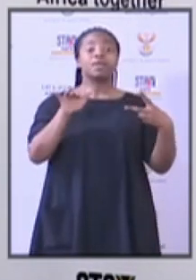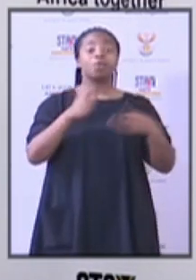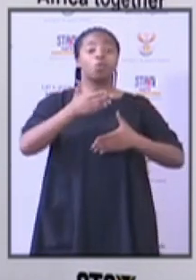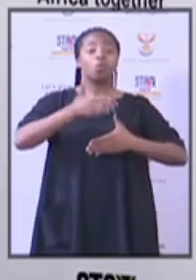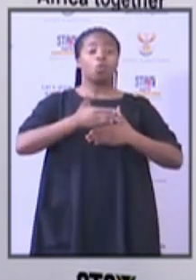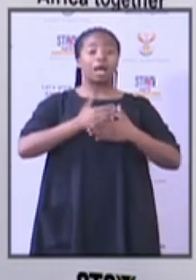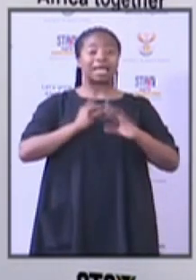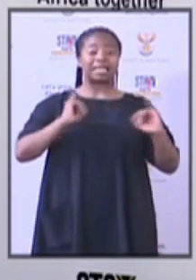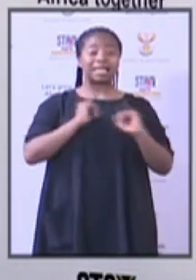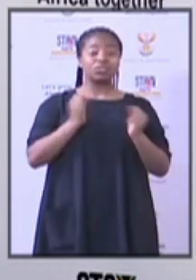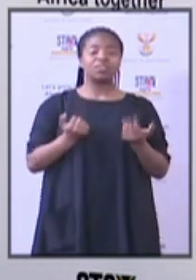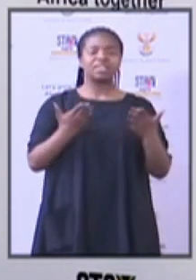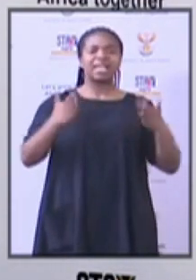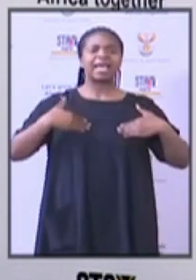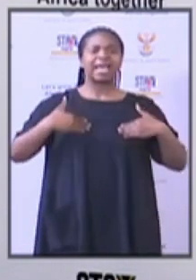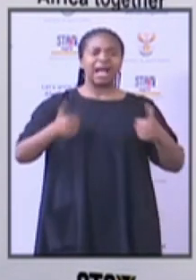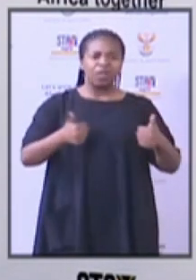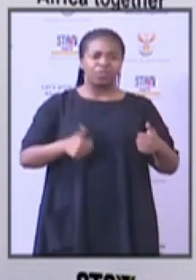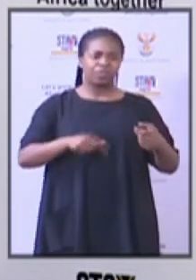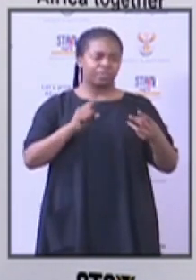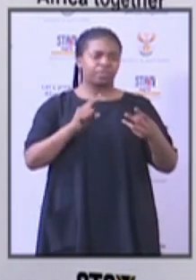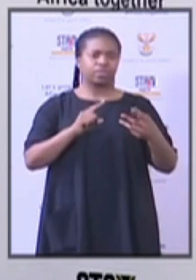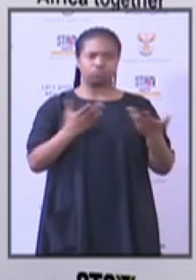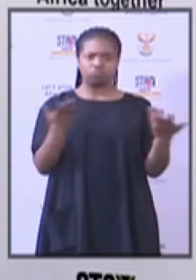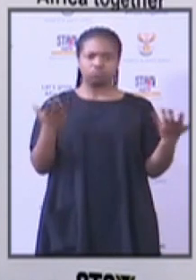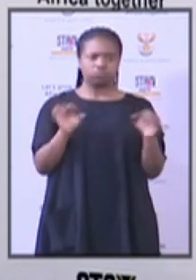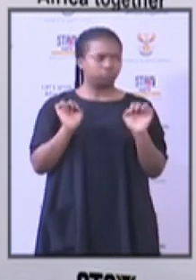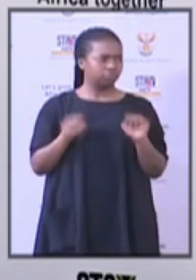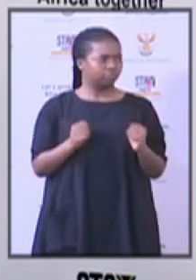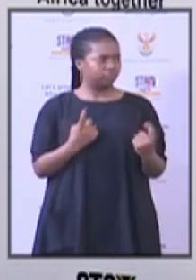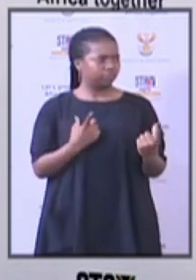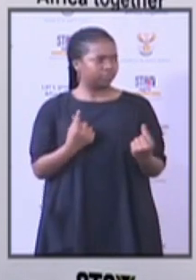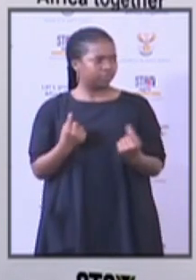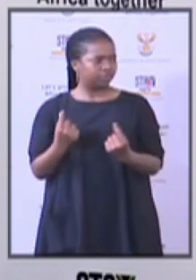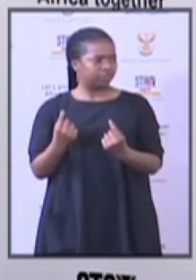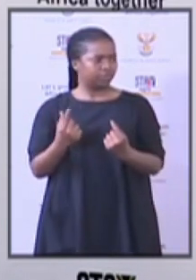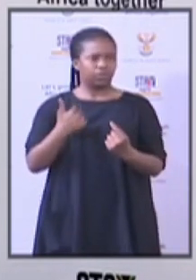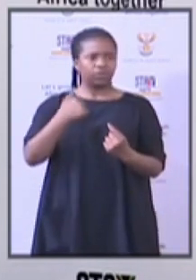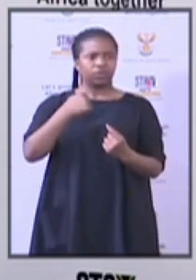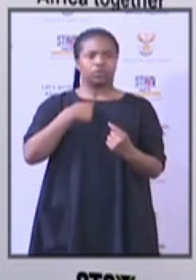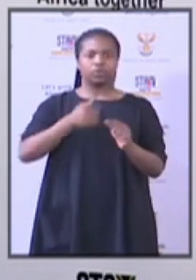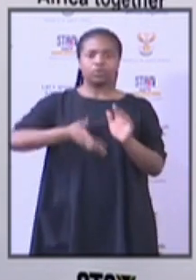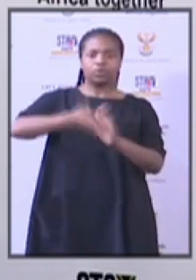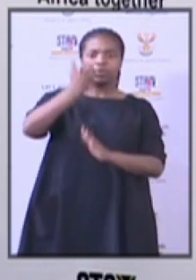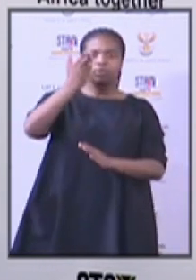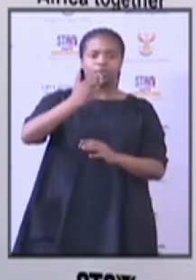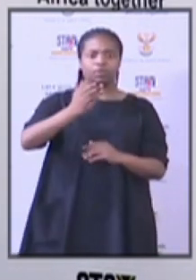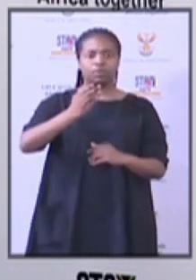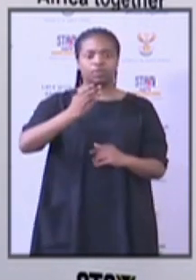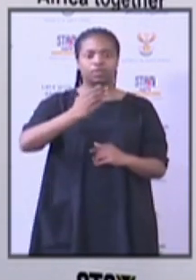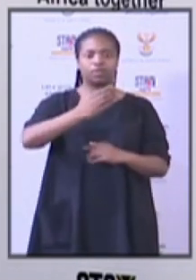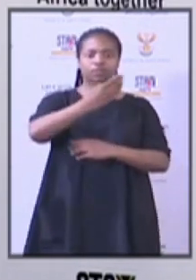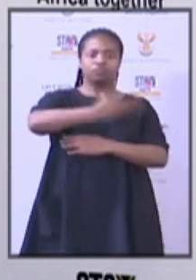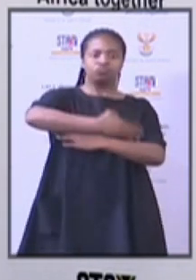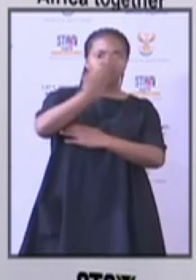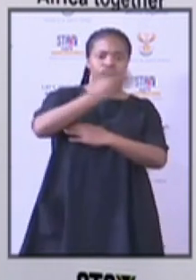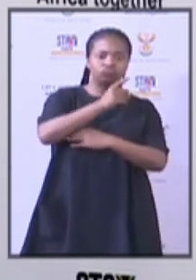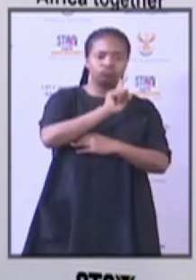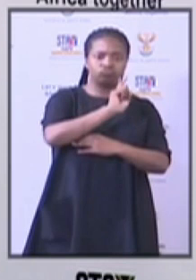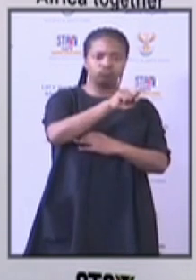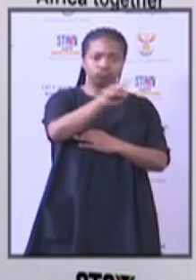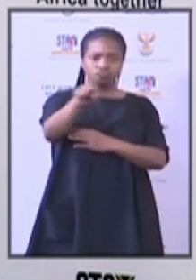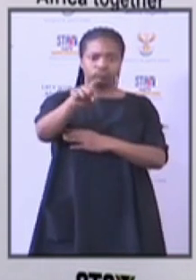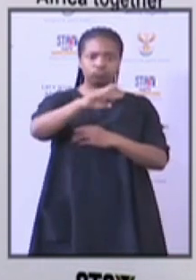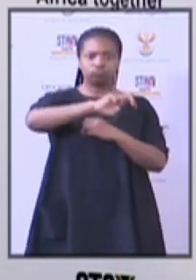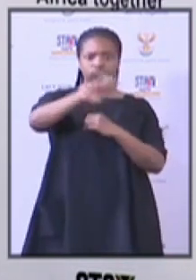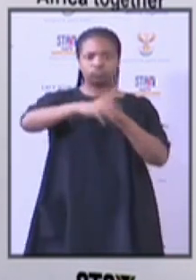essential services like health services, they were also allowed to go through our borders. People who were manning certain